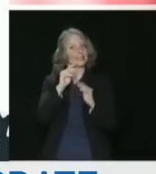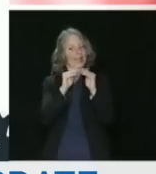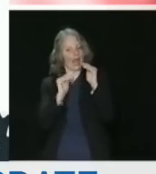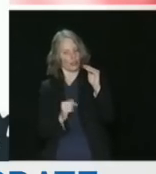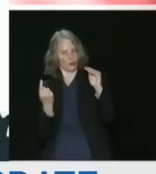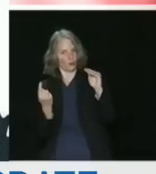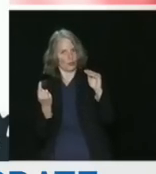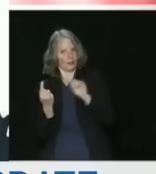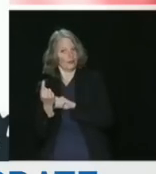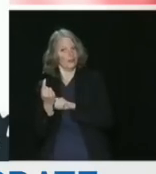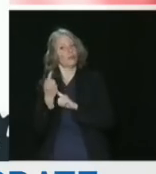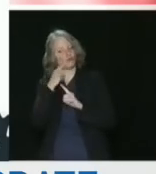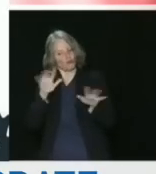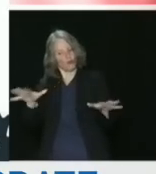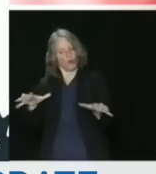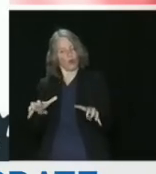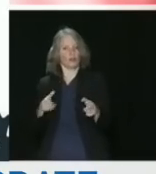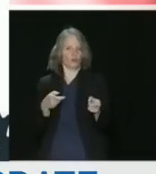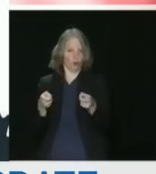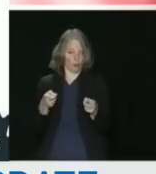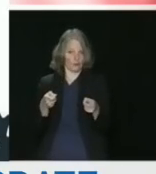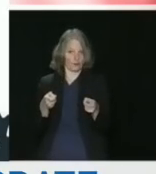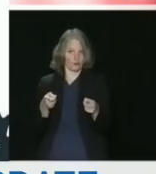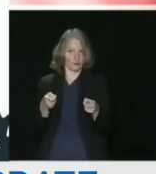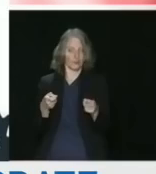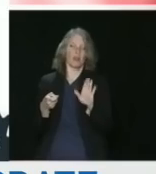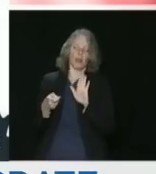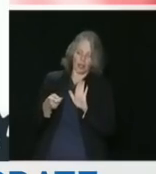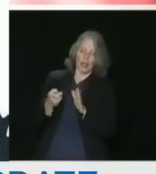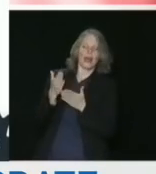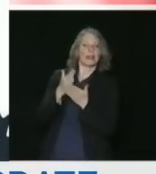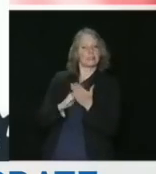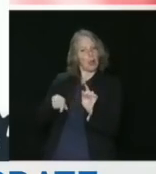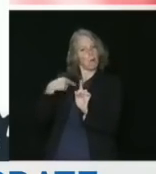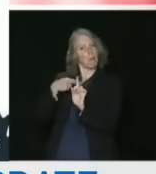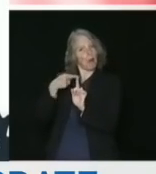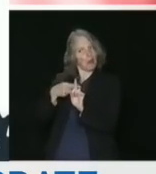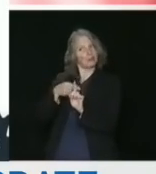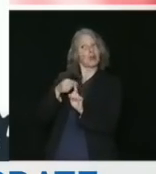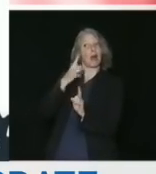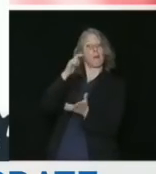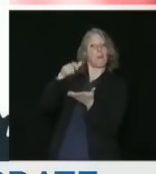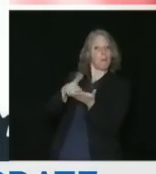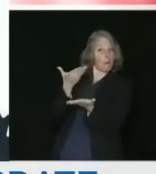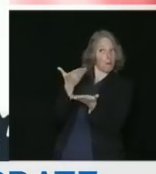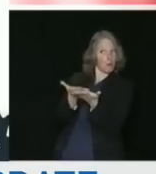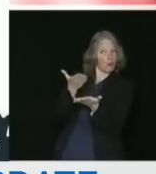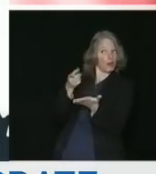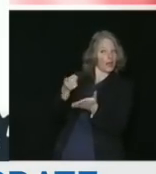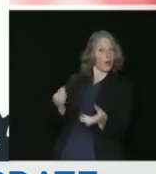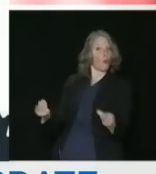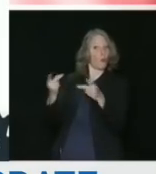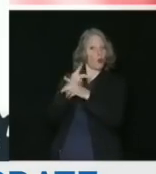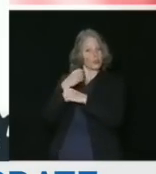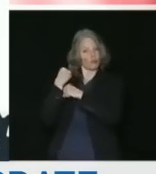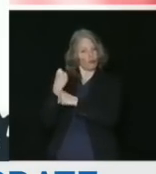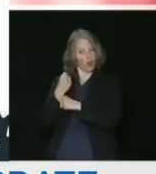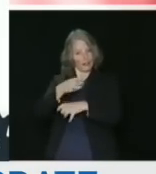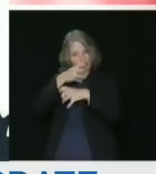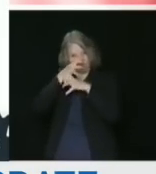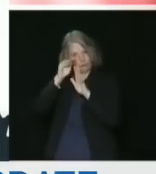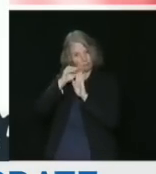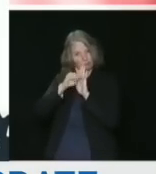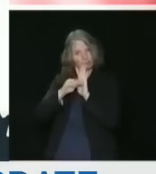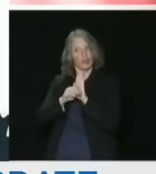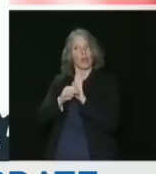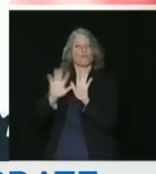under lasting control. So we have reassurance that strengthened measures can slow growth where more contagious variants are